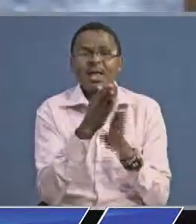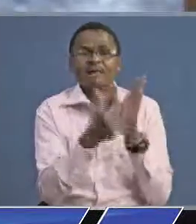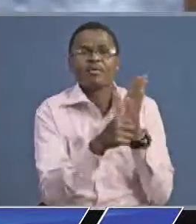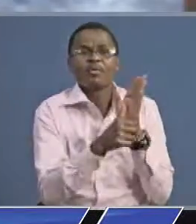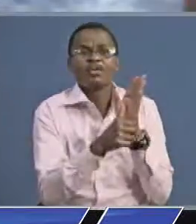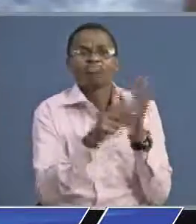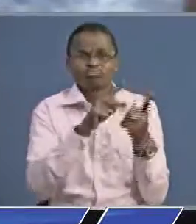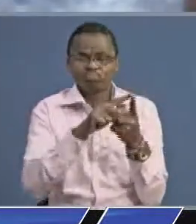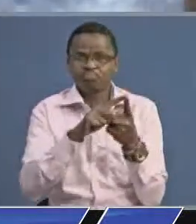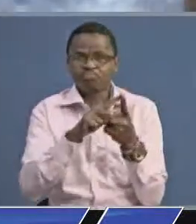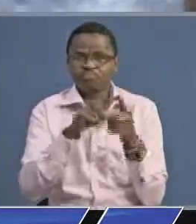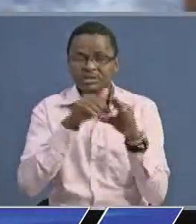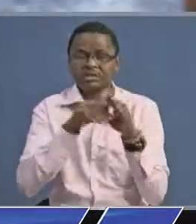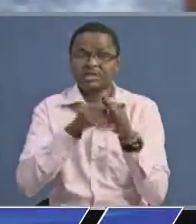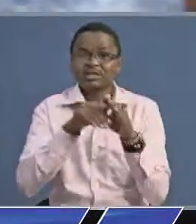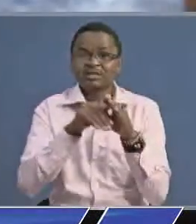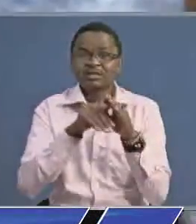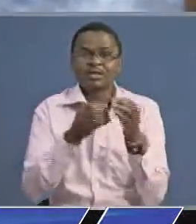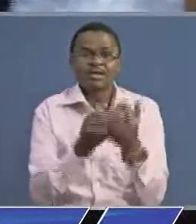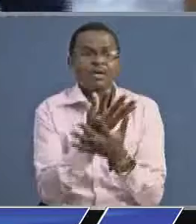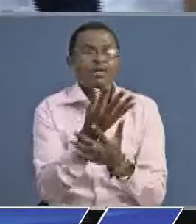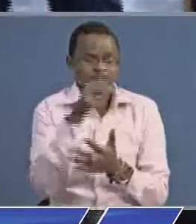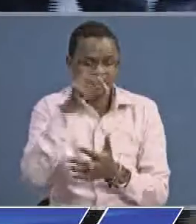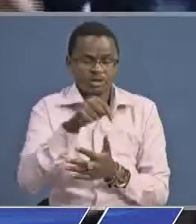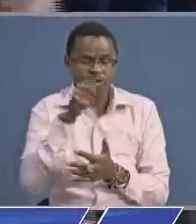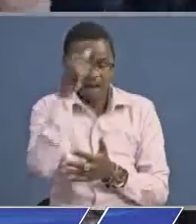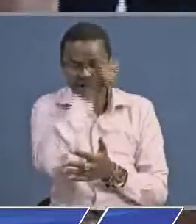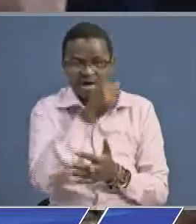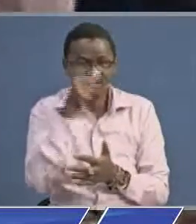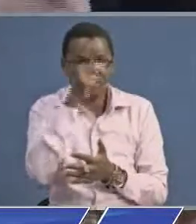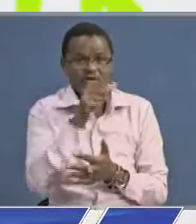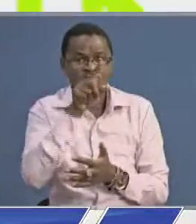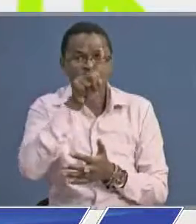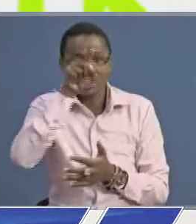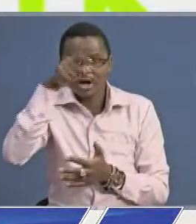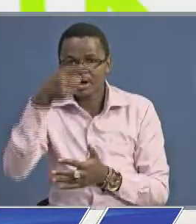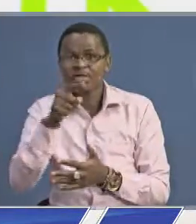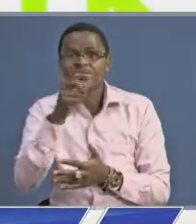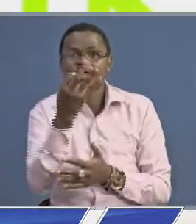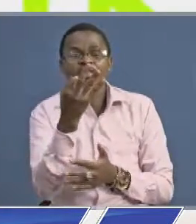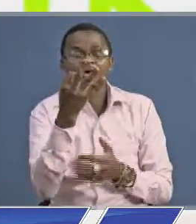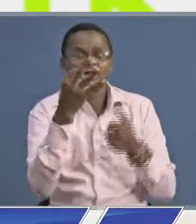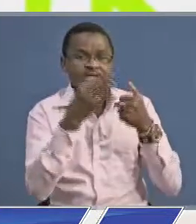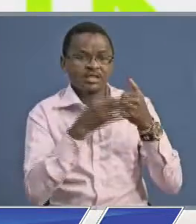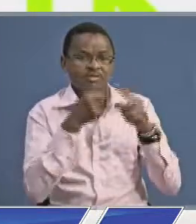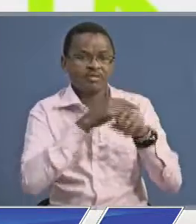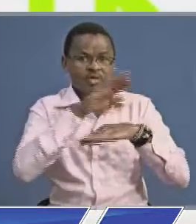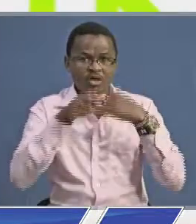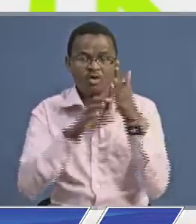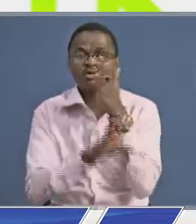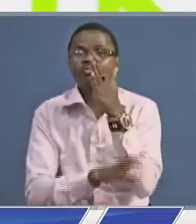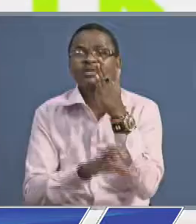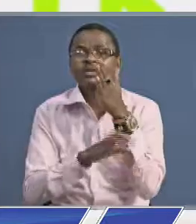with. In the polls released by Infotrack and Africa covering 1,538 respondents from across the